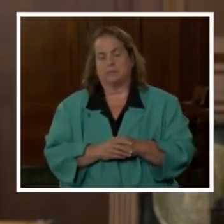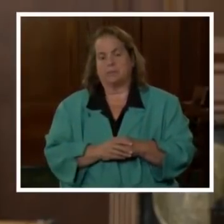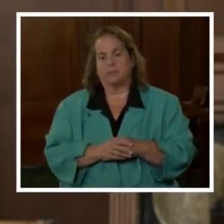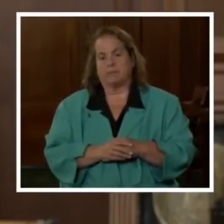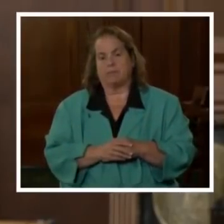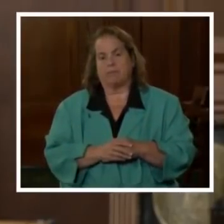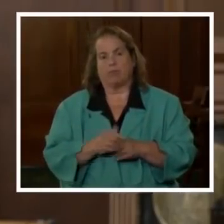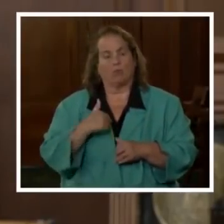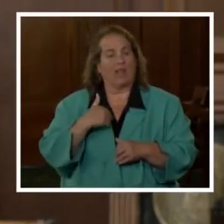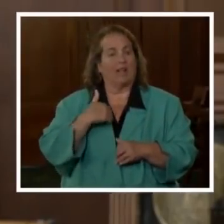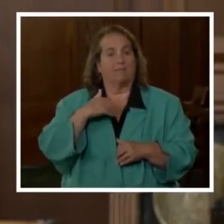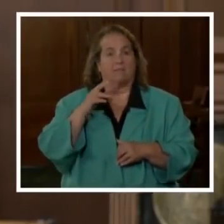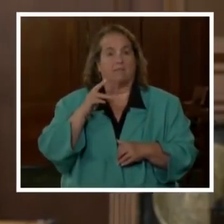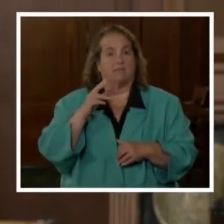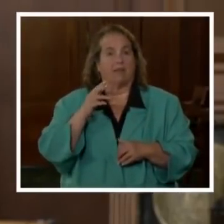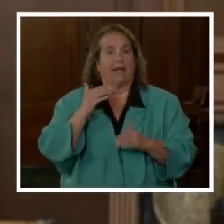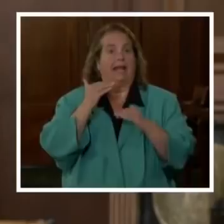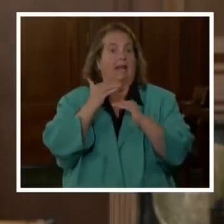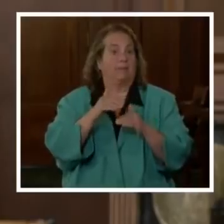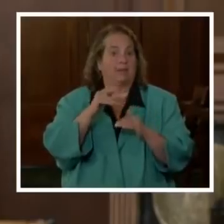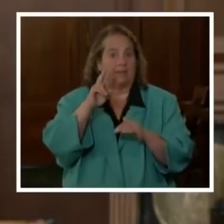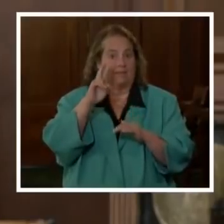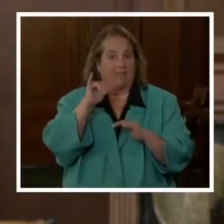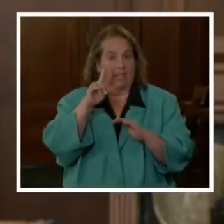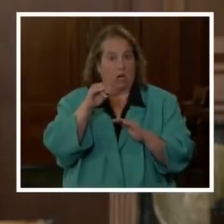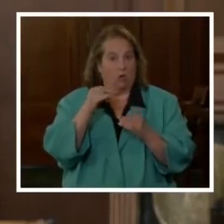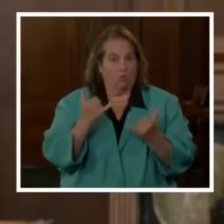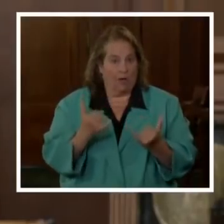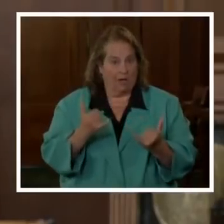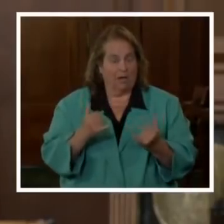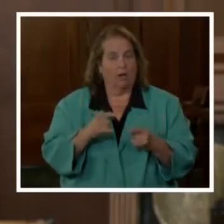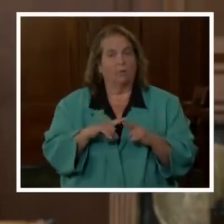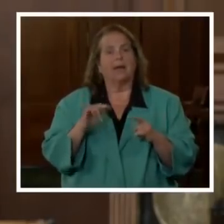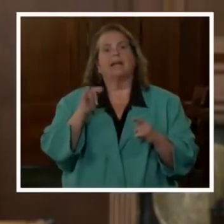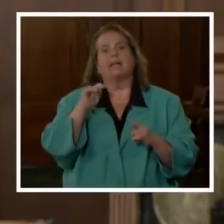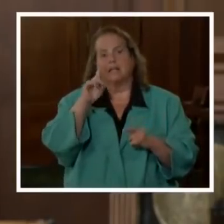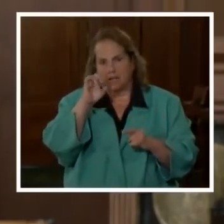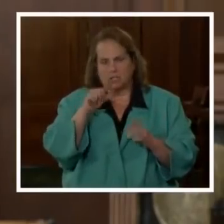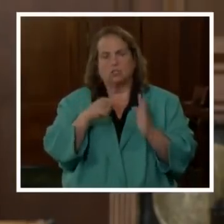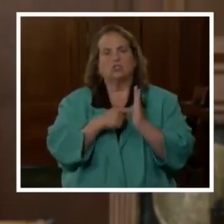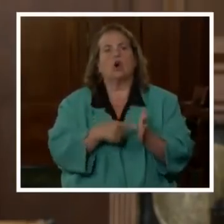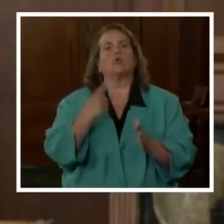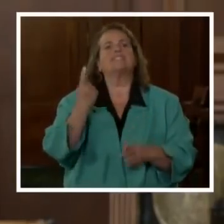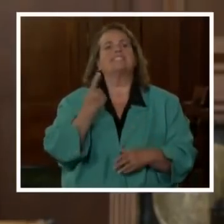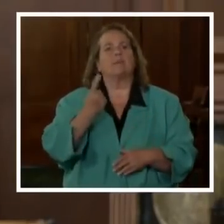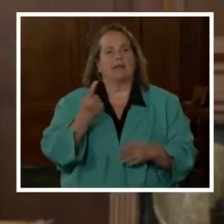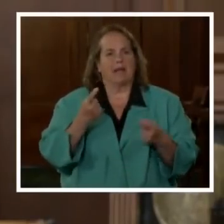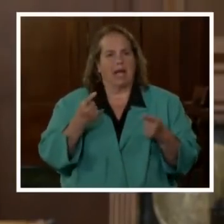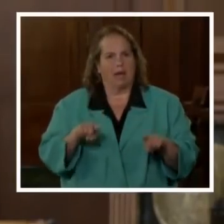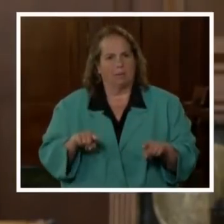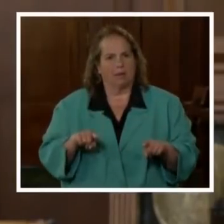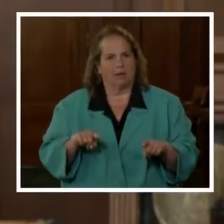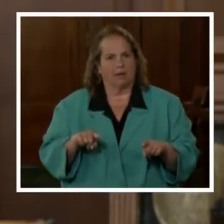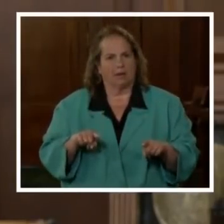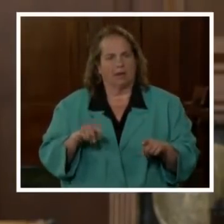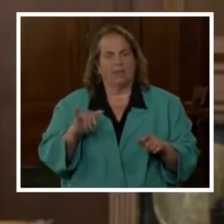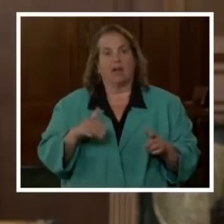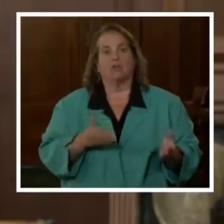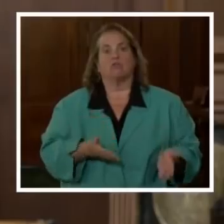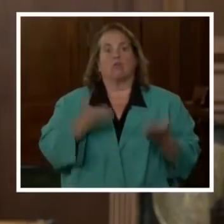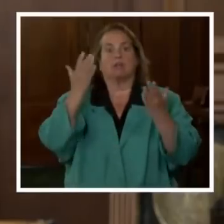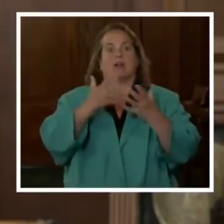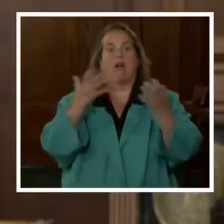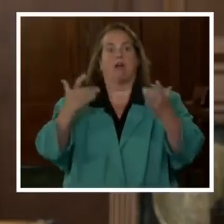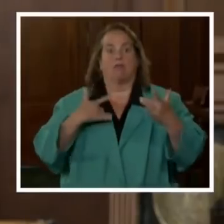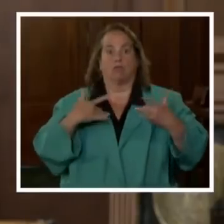We've got limited video right now. It certainly shows that something happened that raised significant concerns